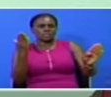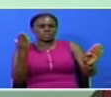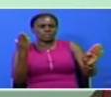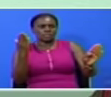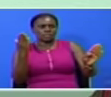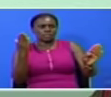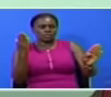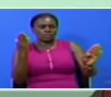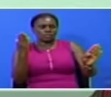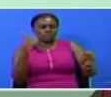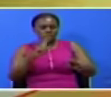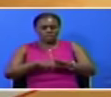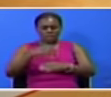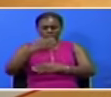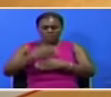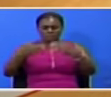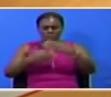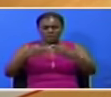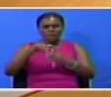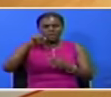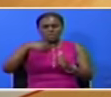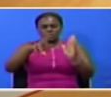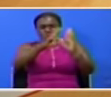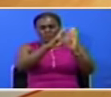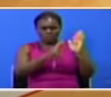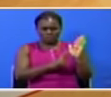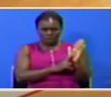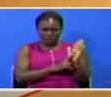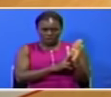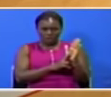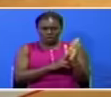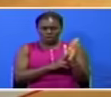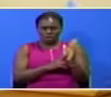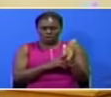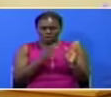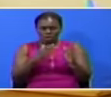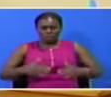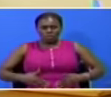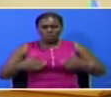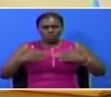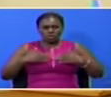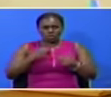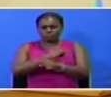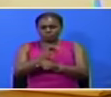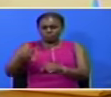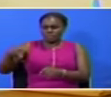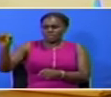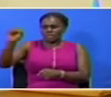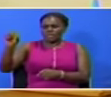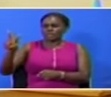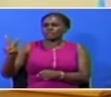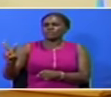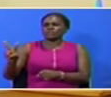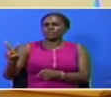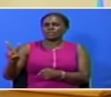being constructed. Under the new regulations, body manufacturers will be required to redesign the PSV body structures